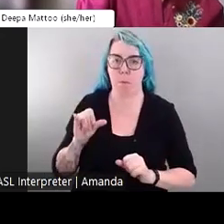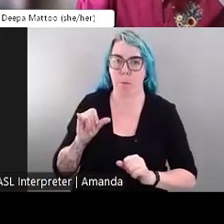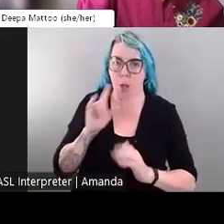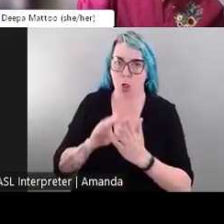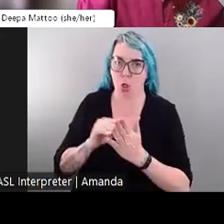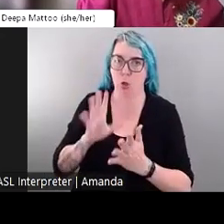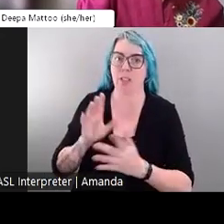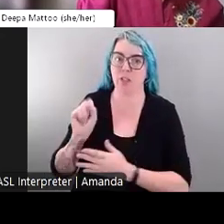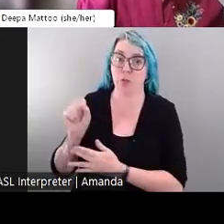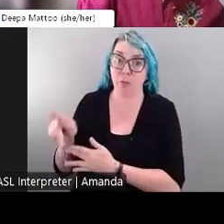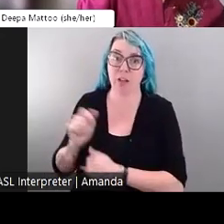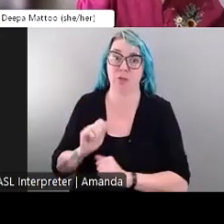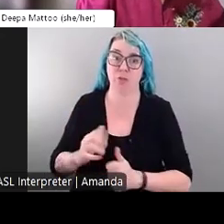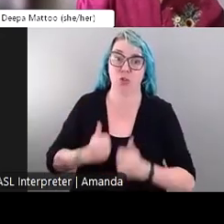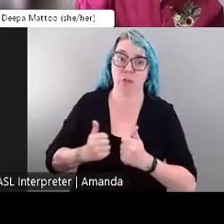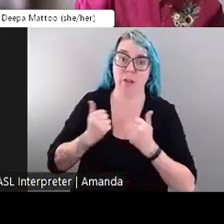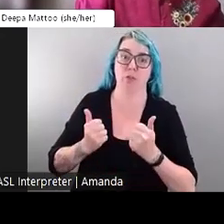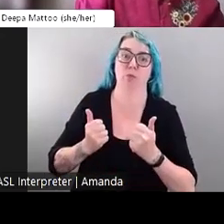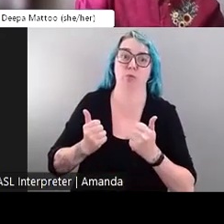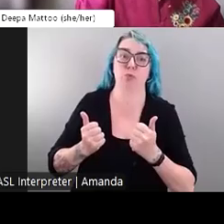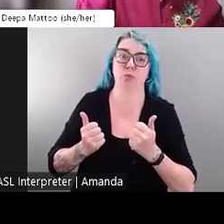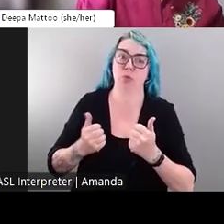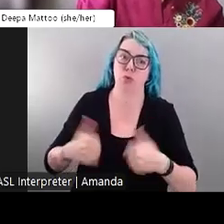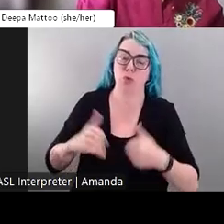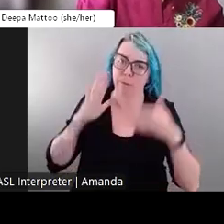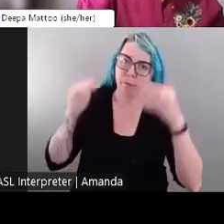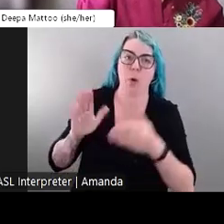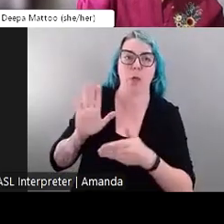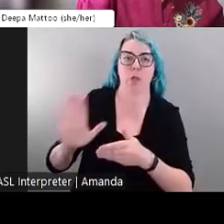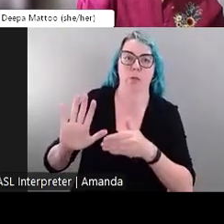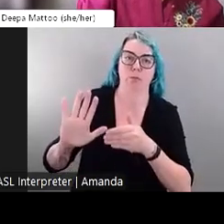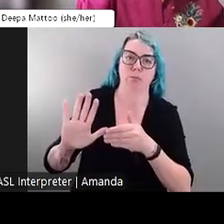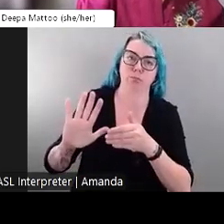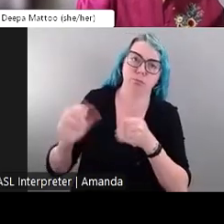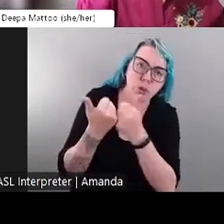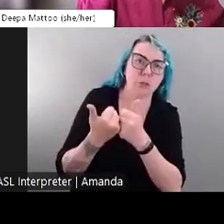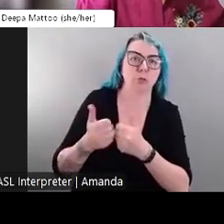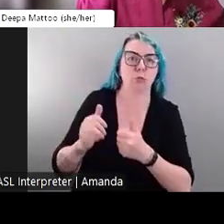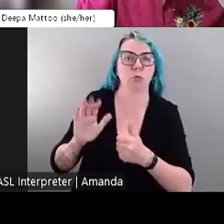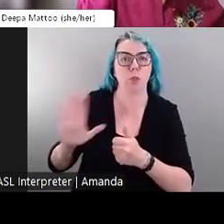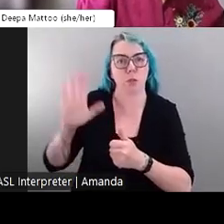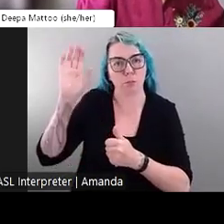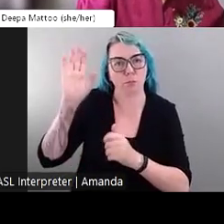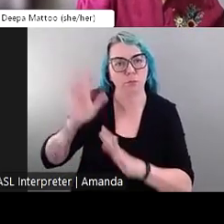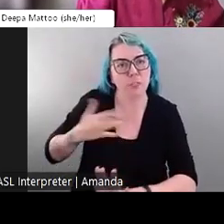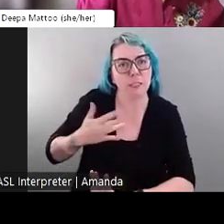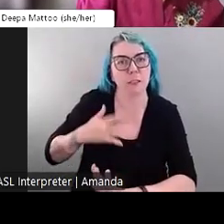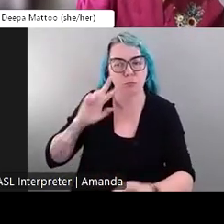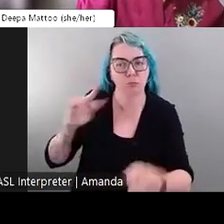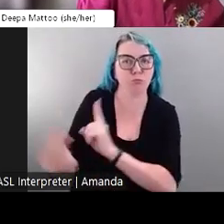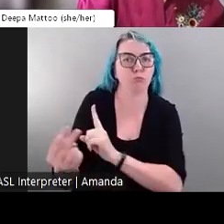were always centered throughout various stages of development. And we have summarized a lot of